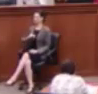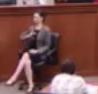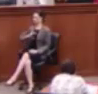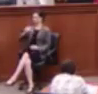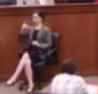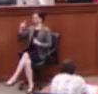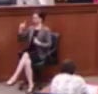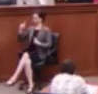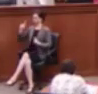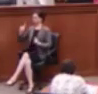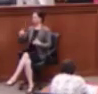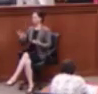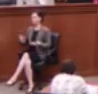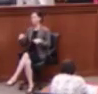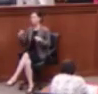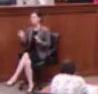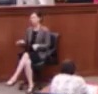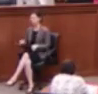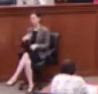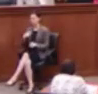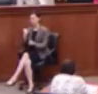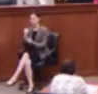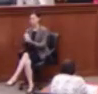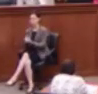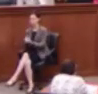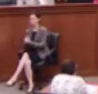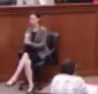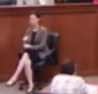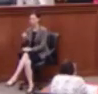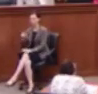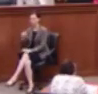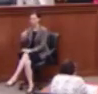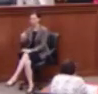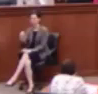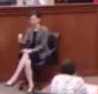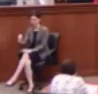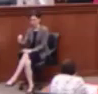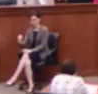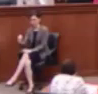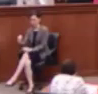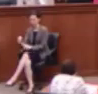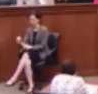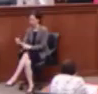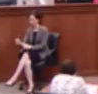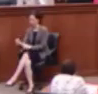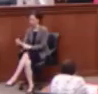success. So definitely supporting the 2.0, making it even better.